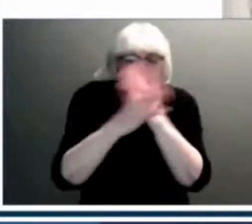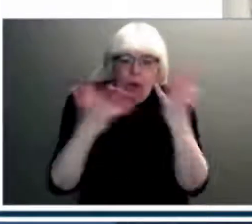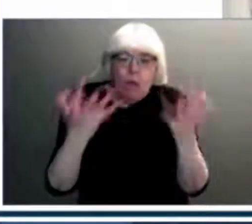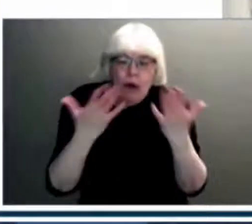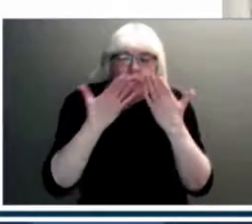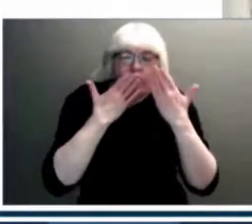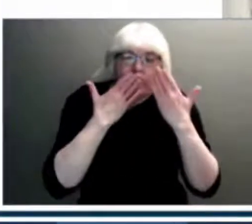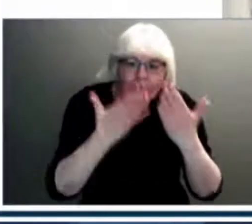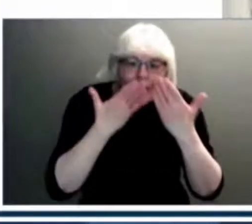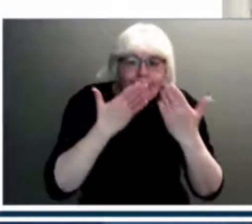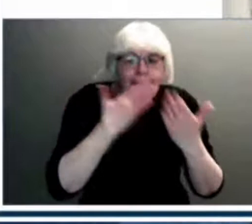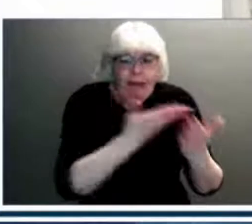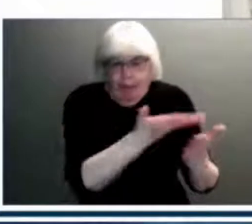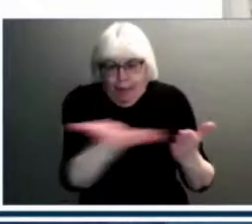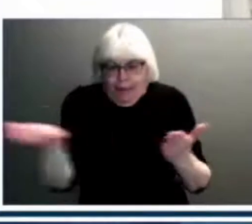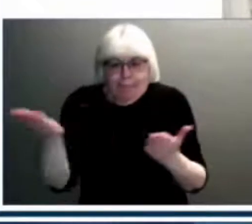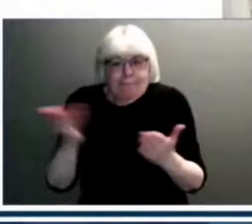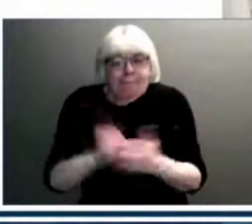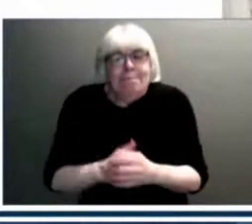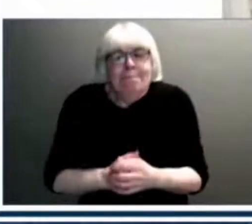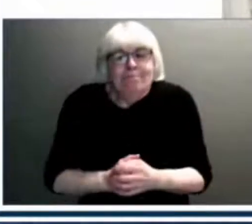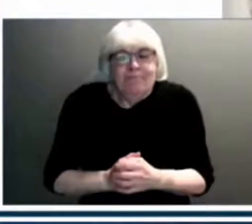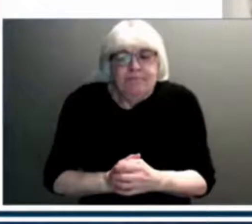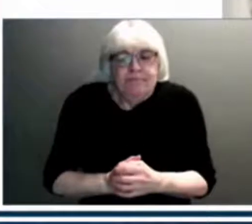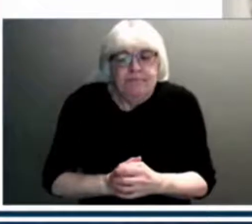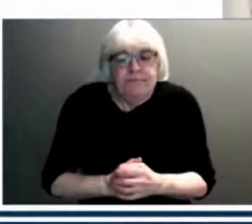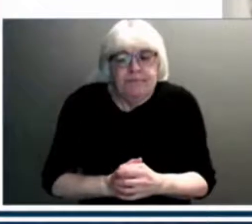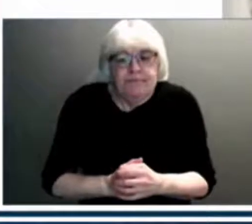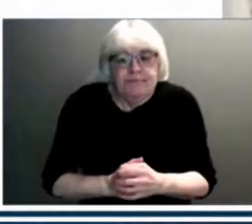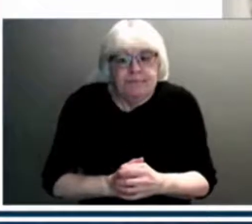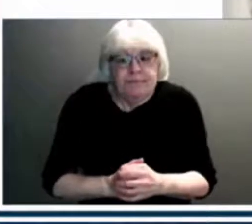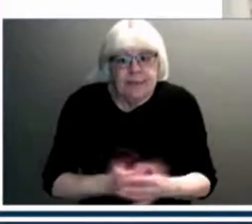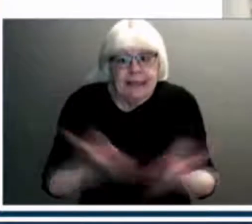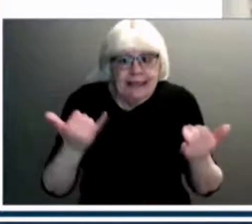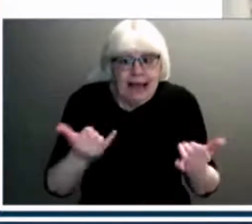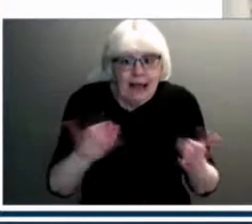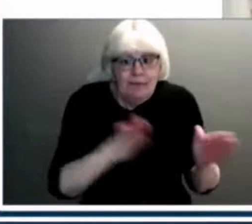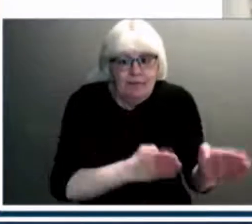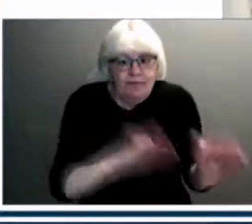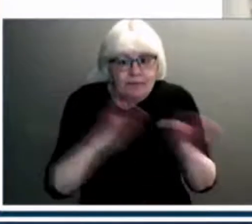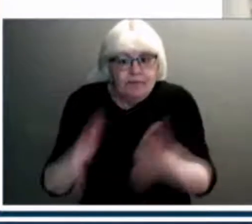that. Next, let's talk about the boosters. As of today,